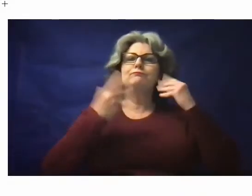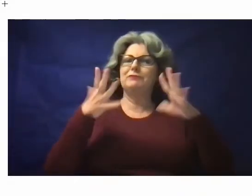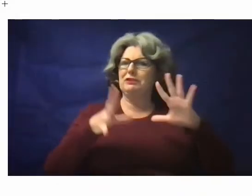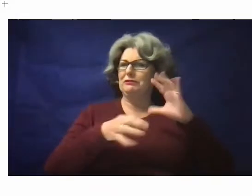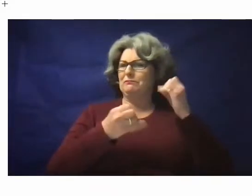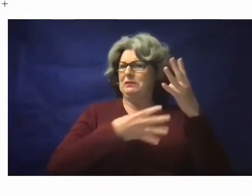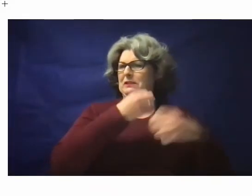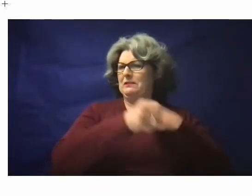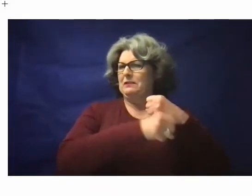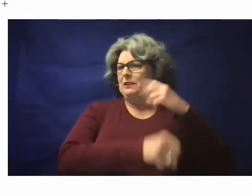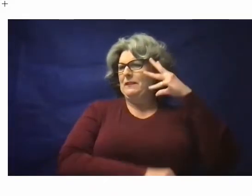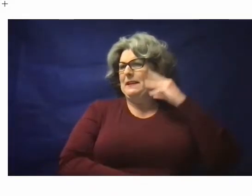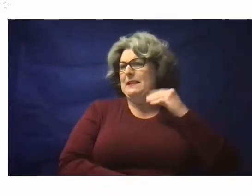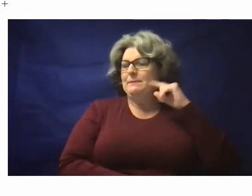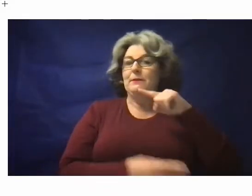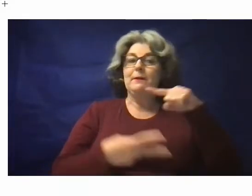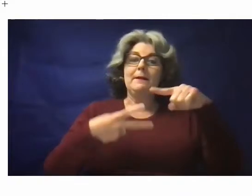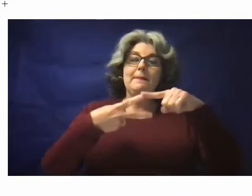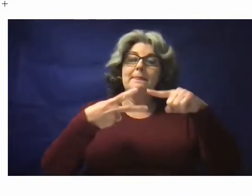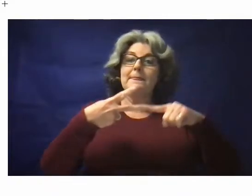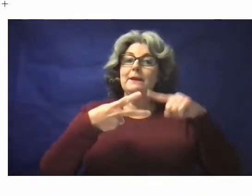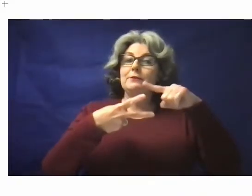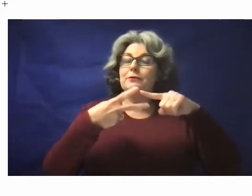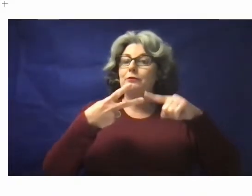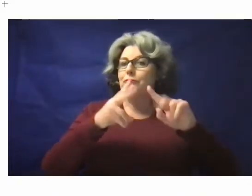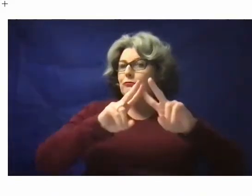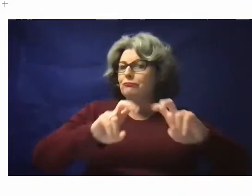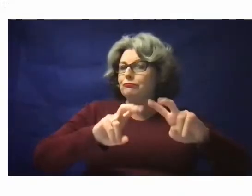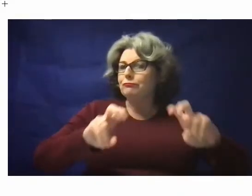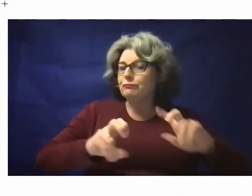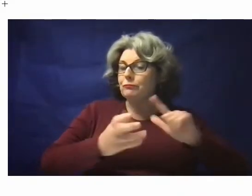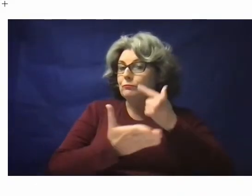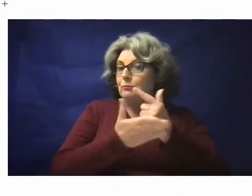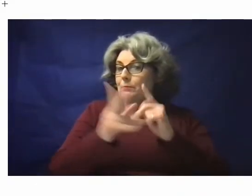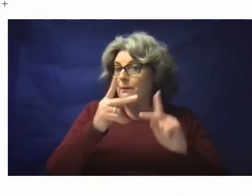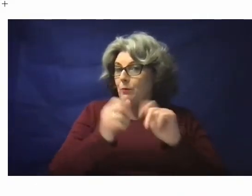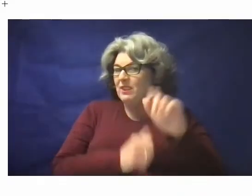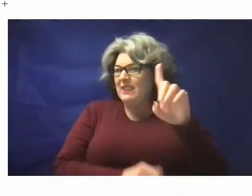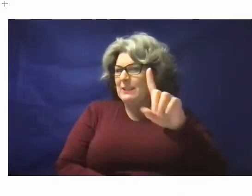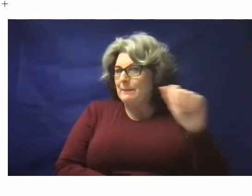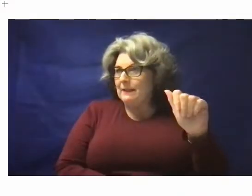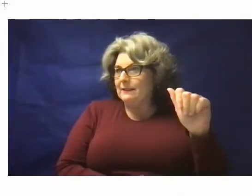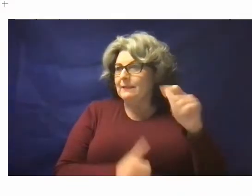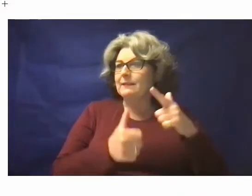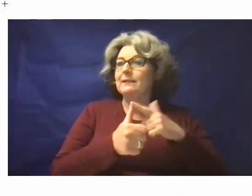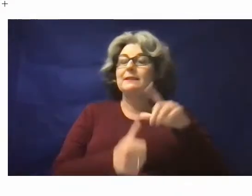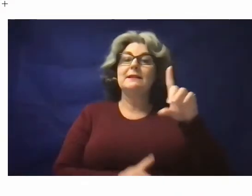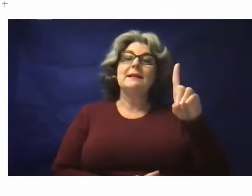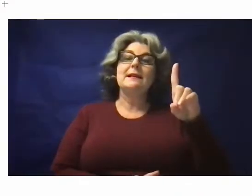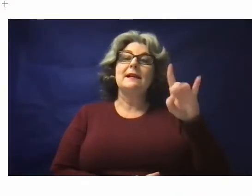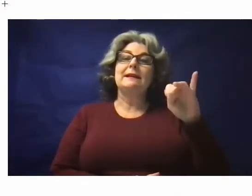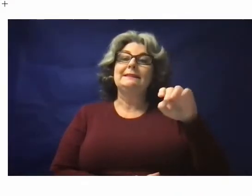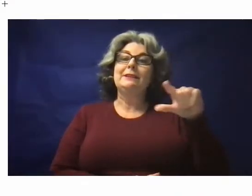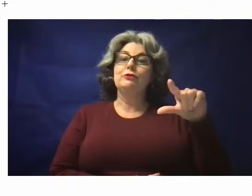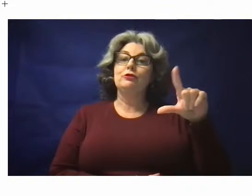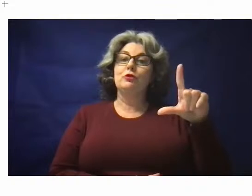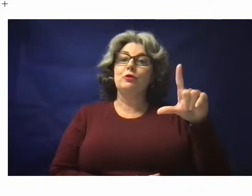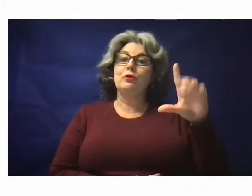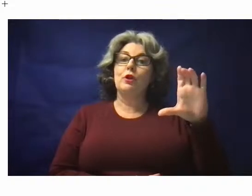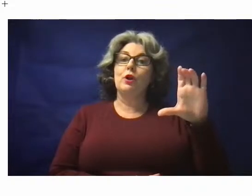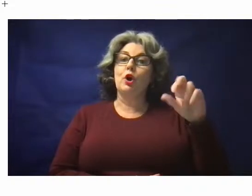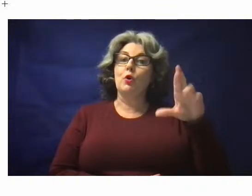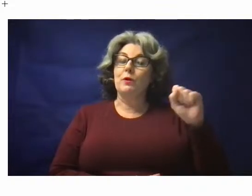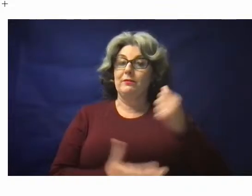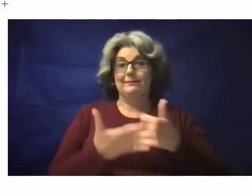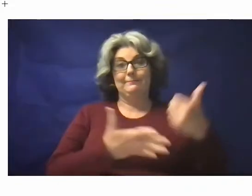experience, here are two inventories for graduates with disabilities. We have Digital Careers, which is a top priority for the Government